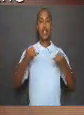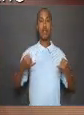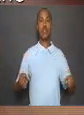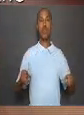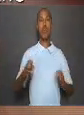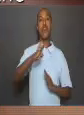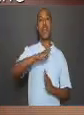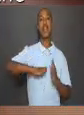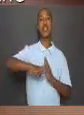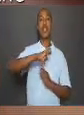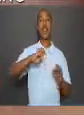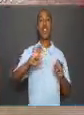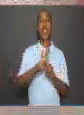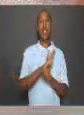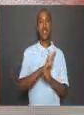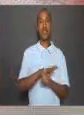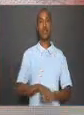of electrical charge.